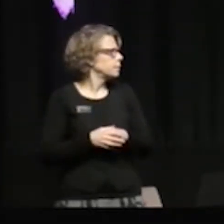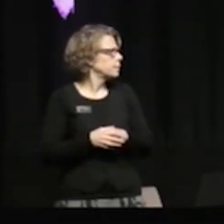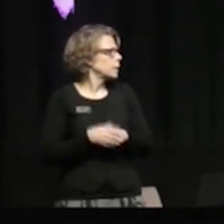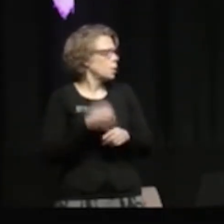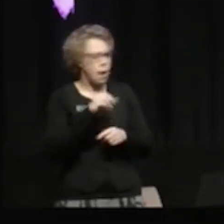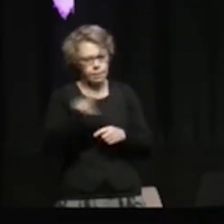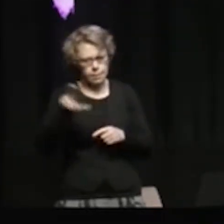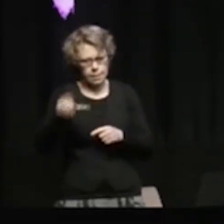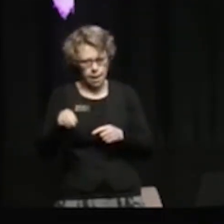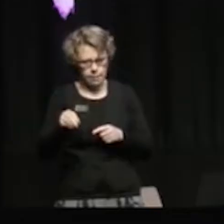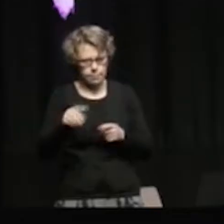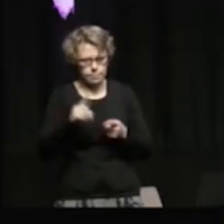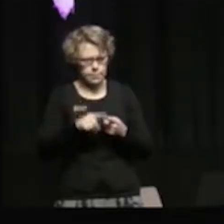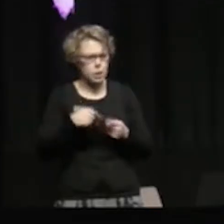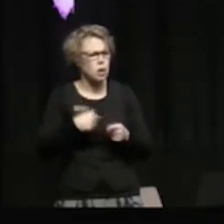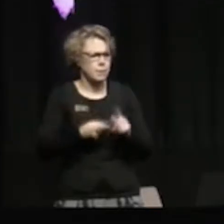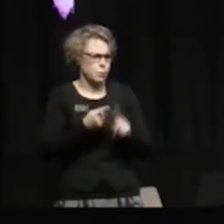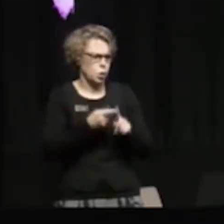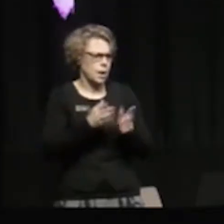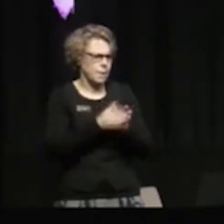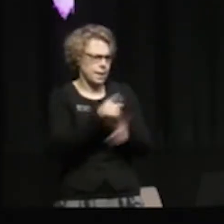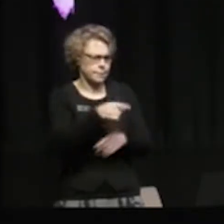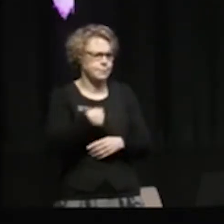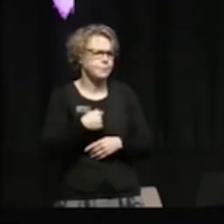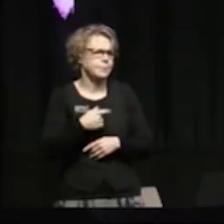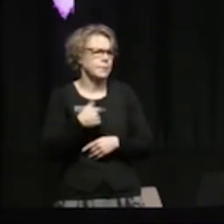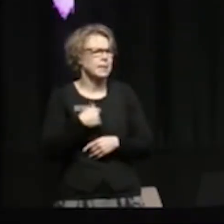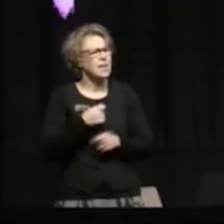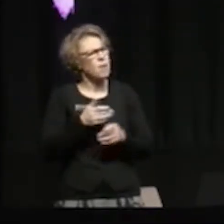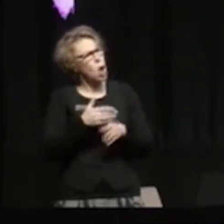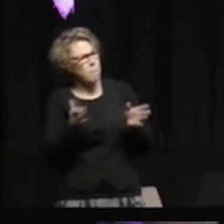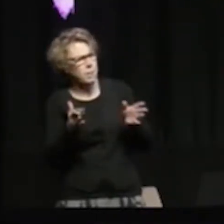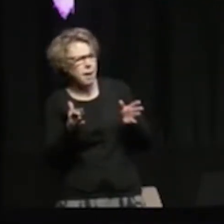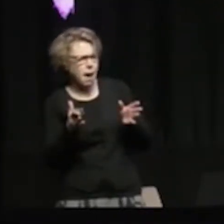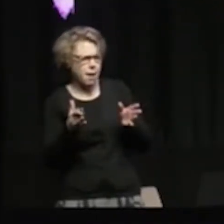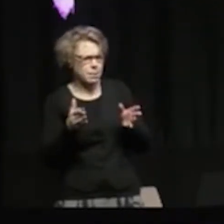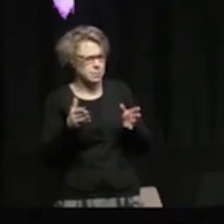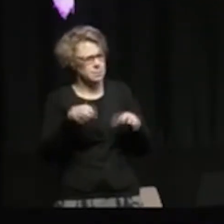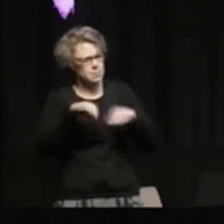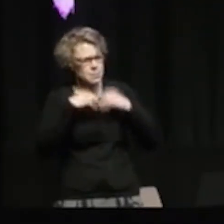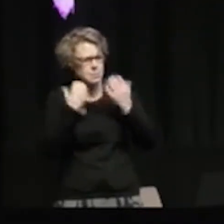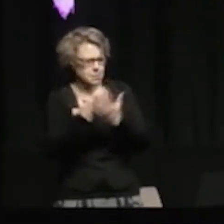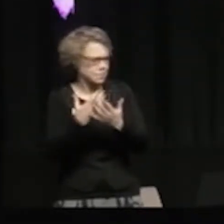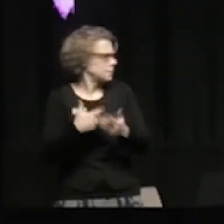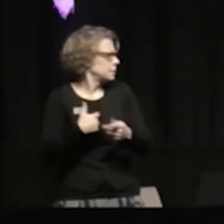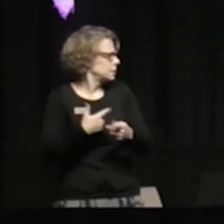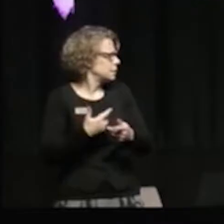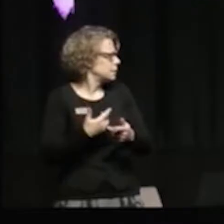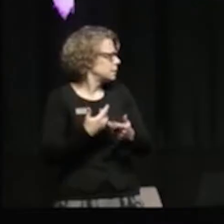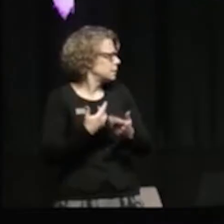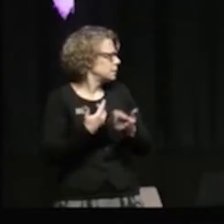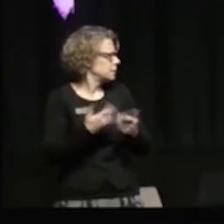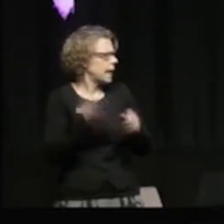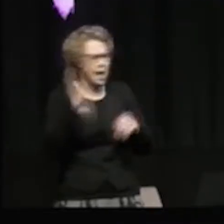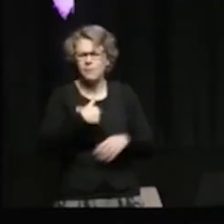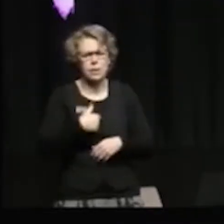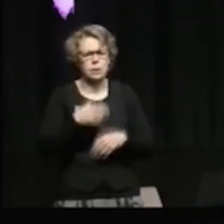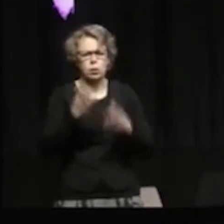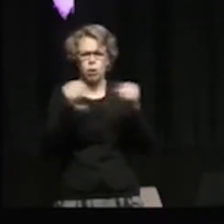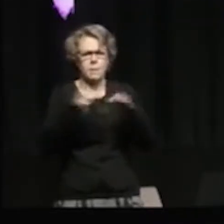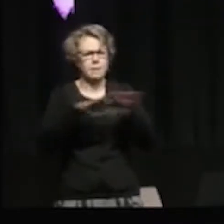Here is Anna, and I'd like to start with you first. Actually, we open out a little bit so our colleagues can see you there. There you go. Forget the